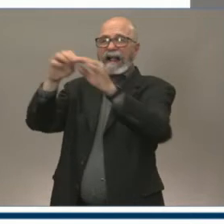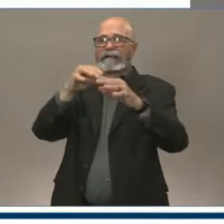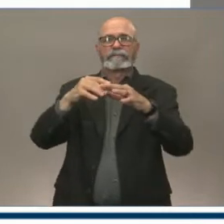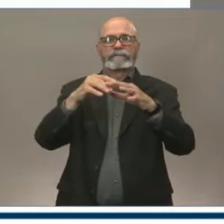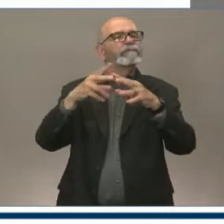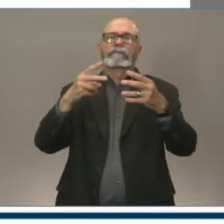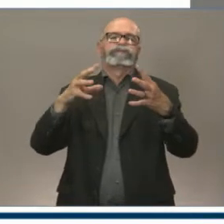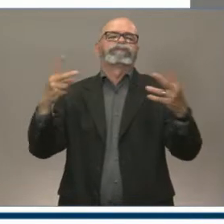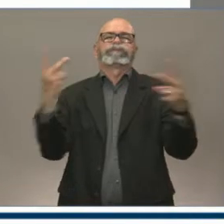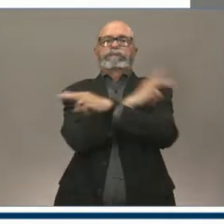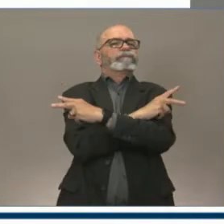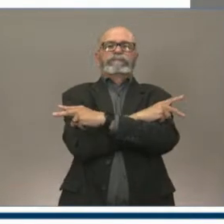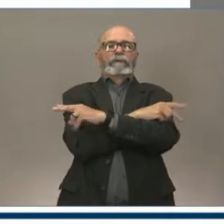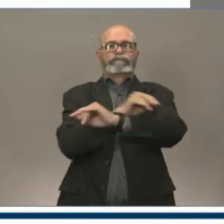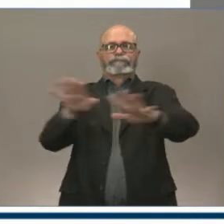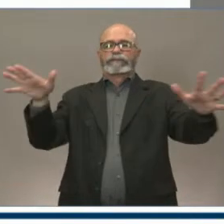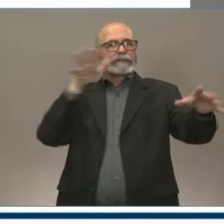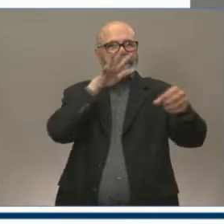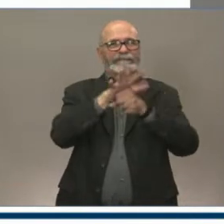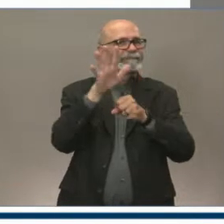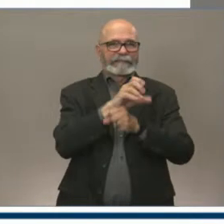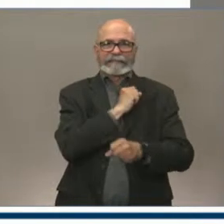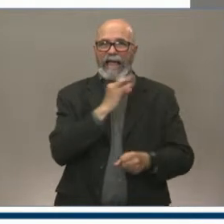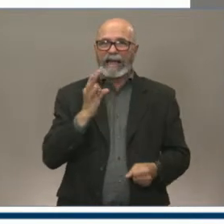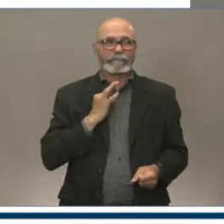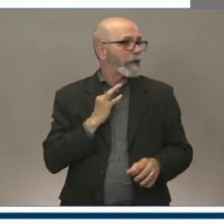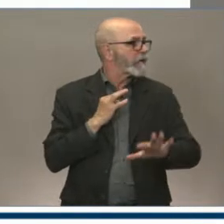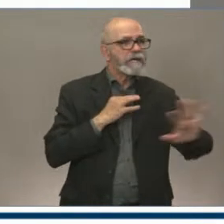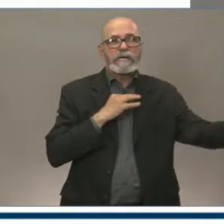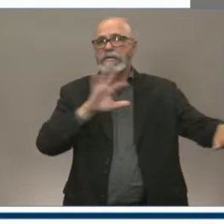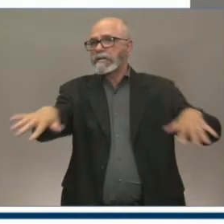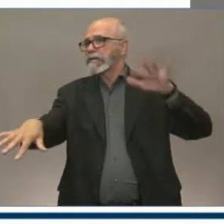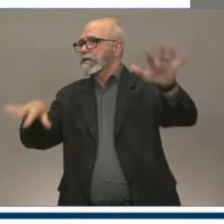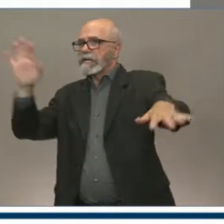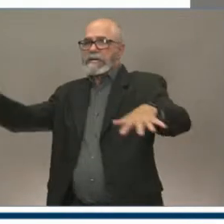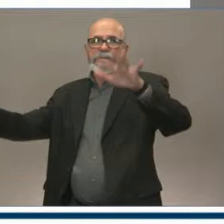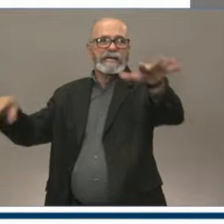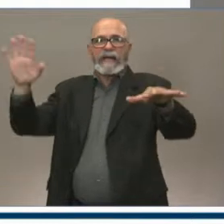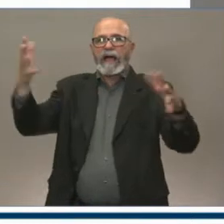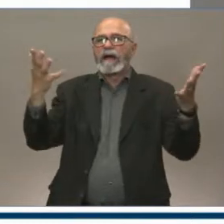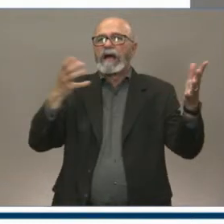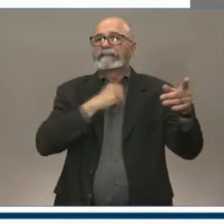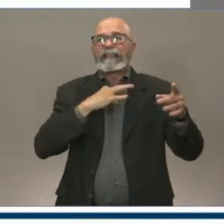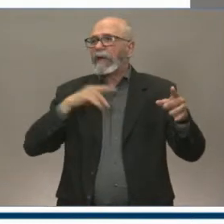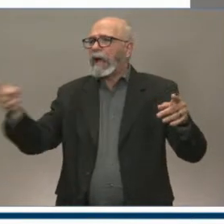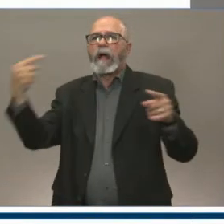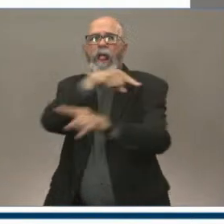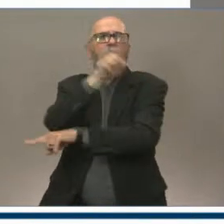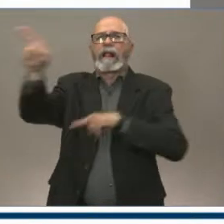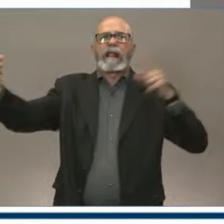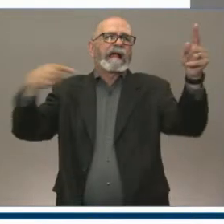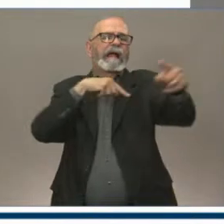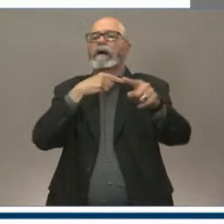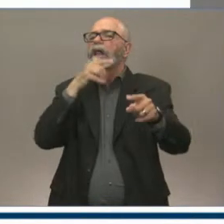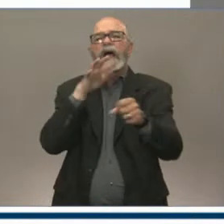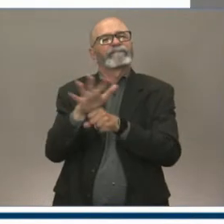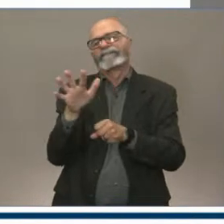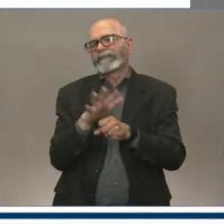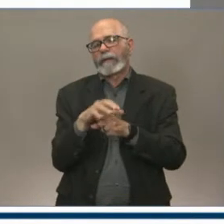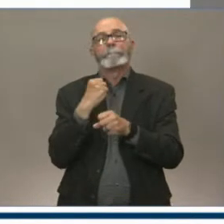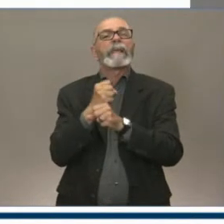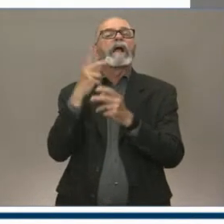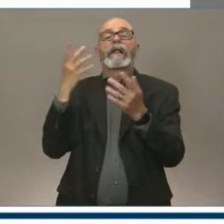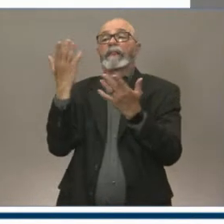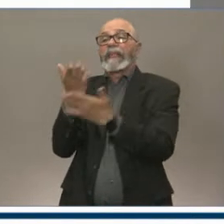staffing, around providing necessary care to long-term care residents, which has its own negative impacts on their health. So we try to